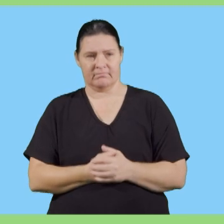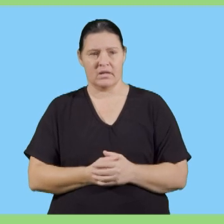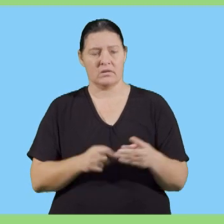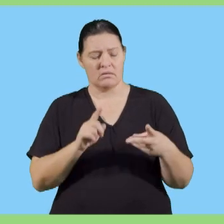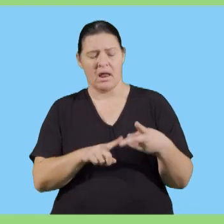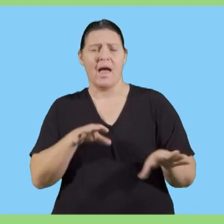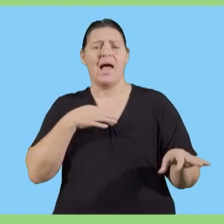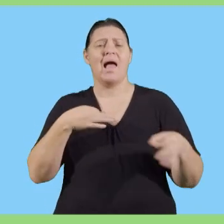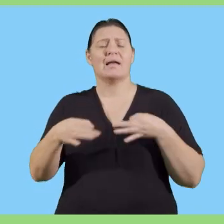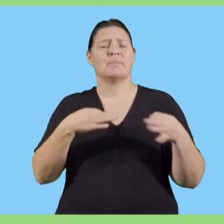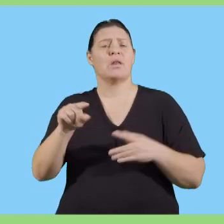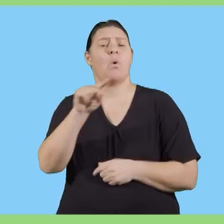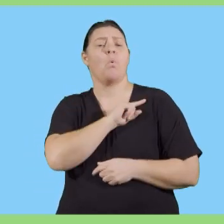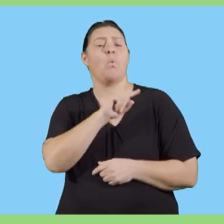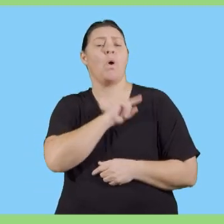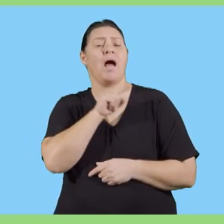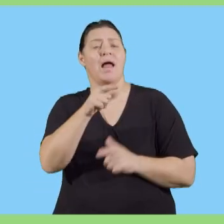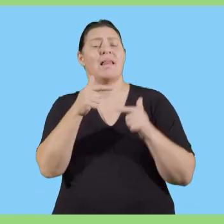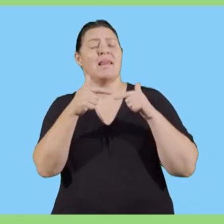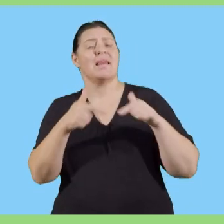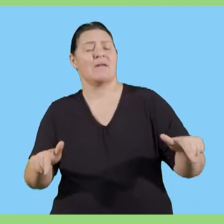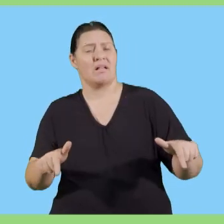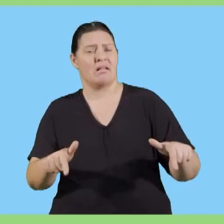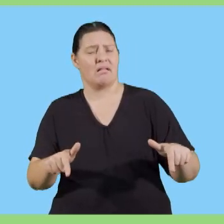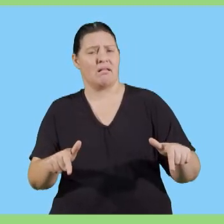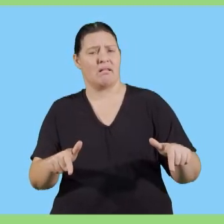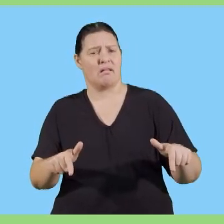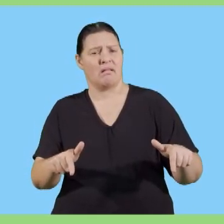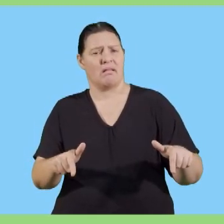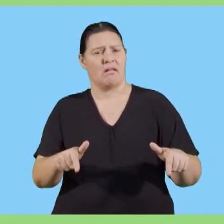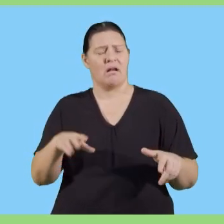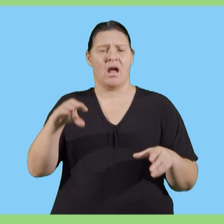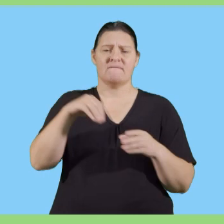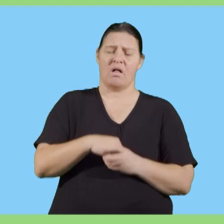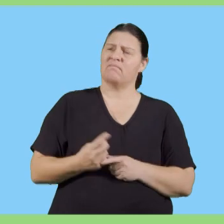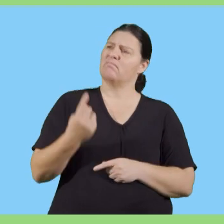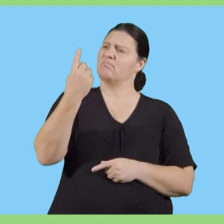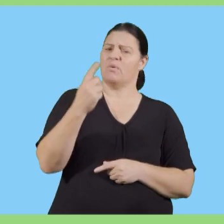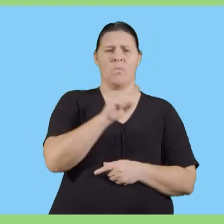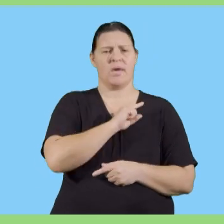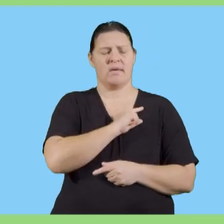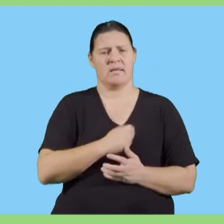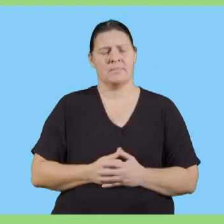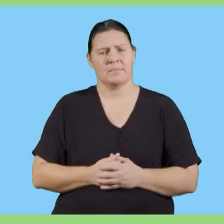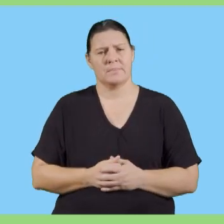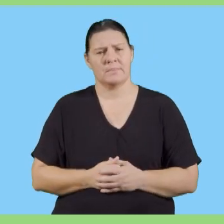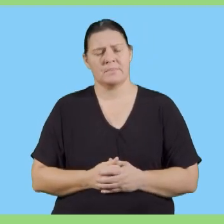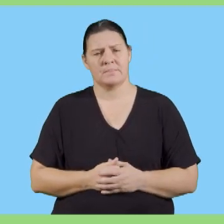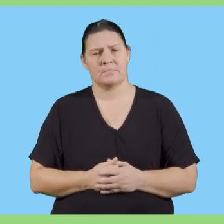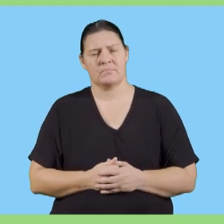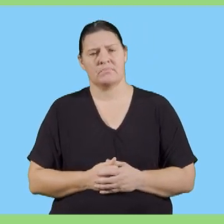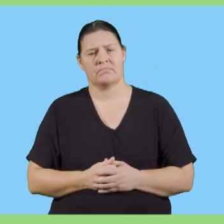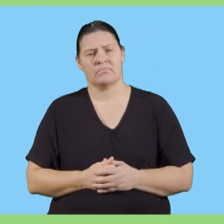next question is, explain why this level is mentioned in the above question.